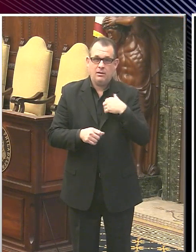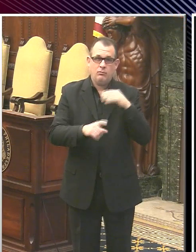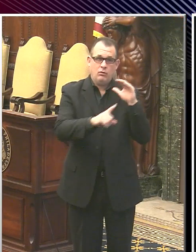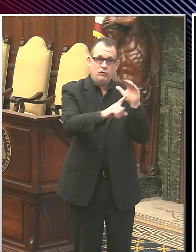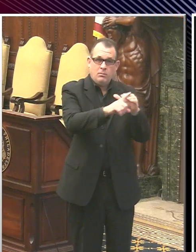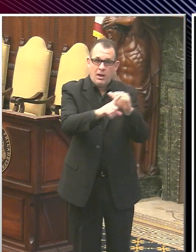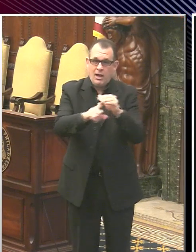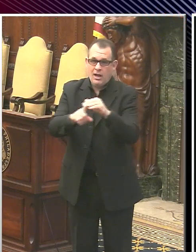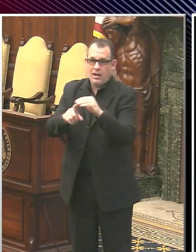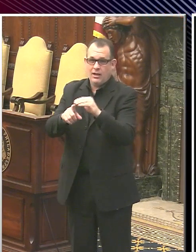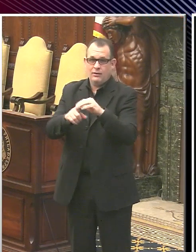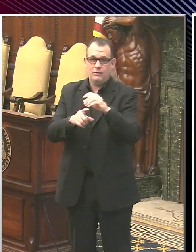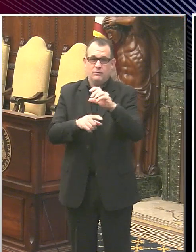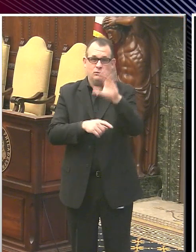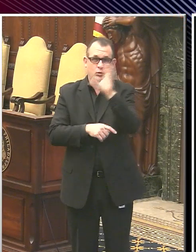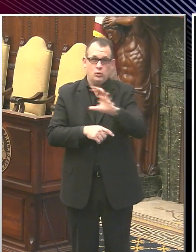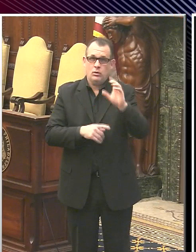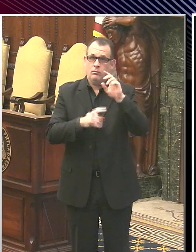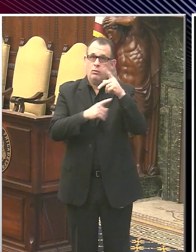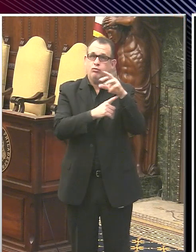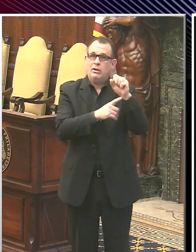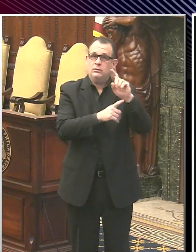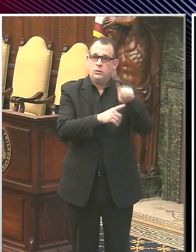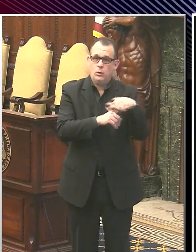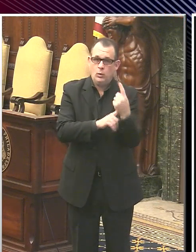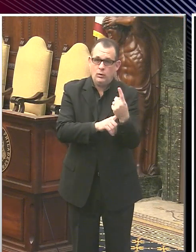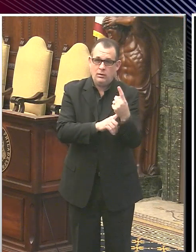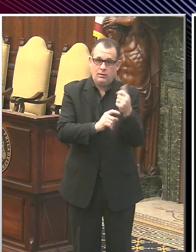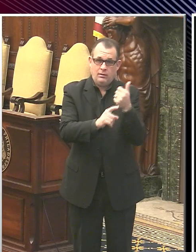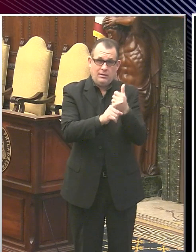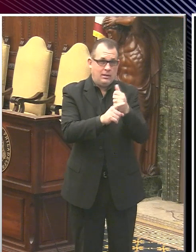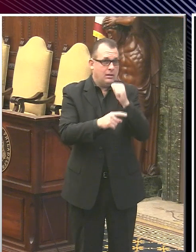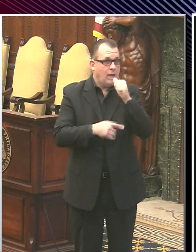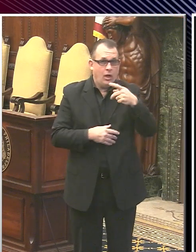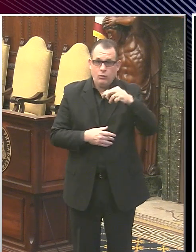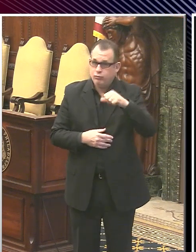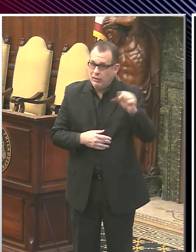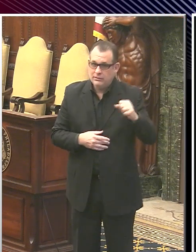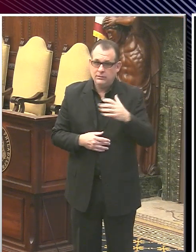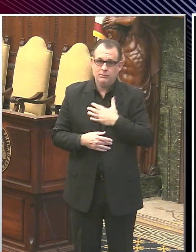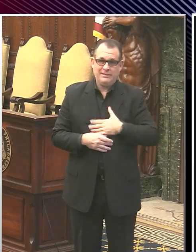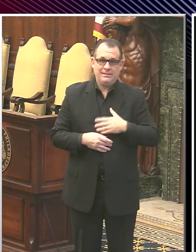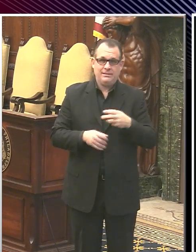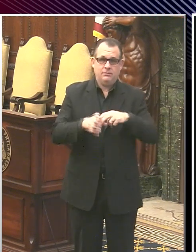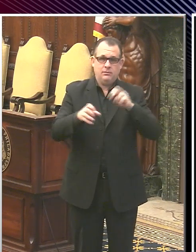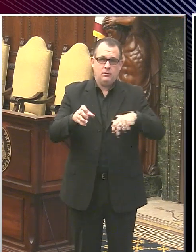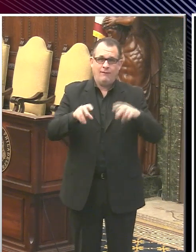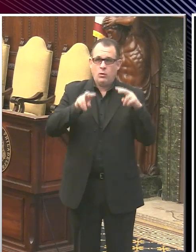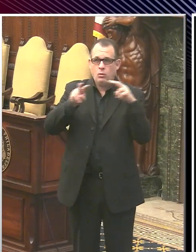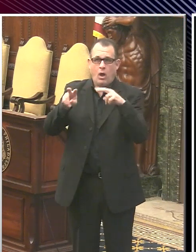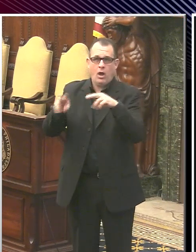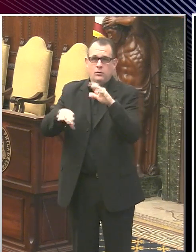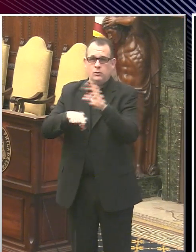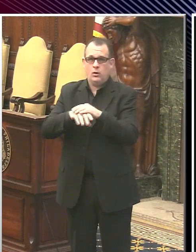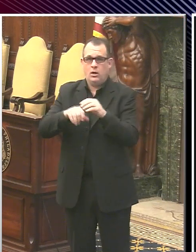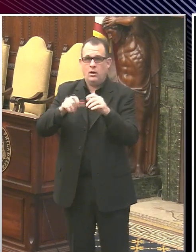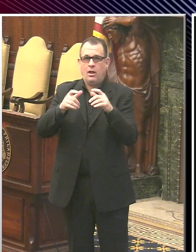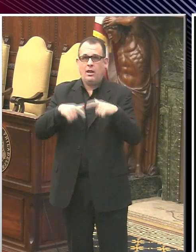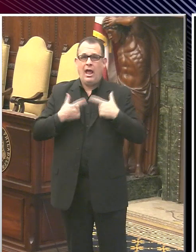is for press only. If you're not a member of the press, please be sure to log out and join via one of our live streams that are